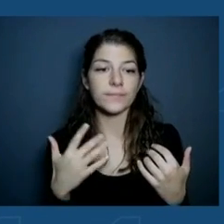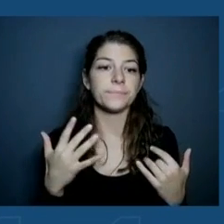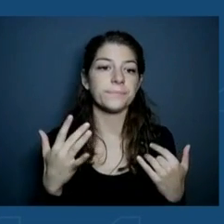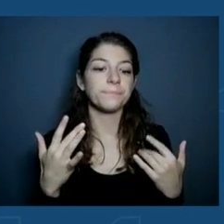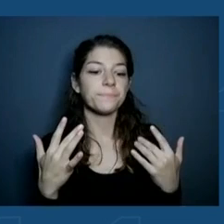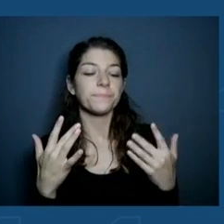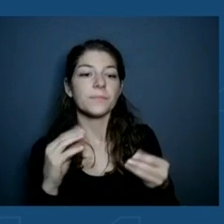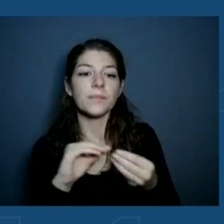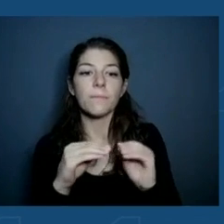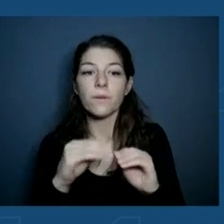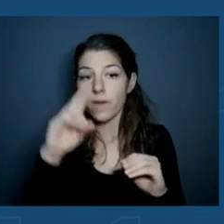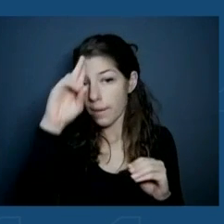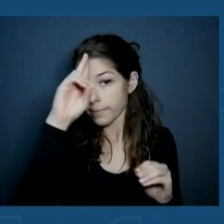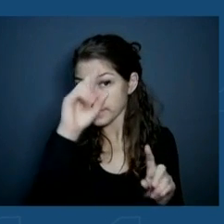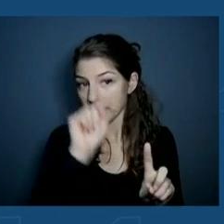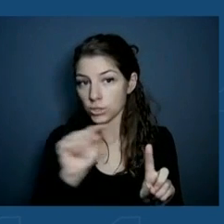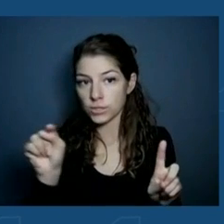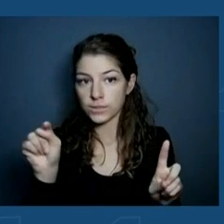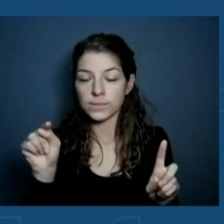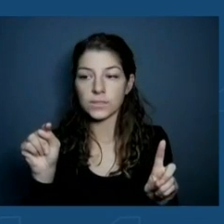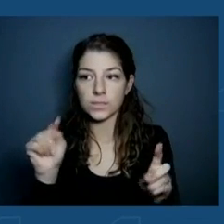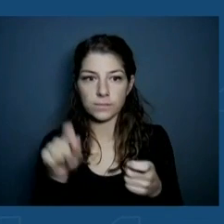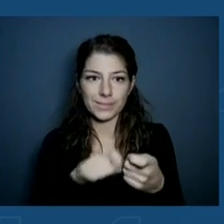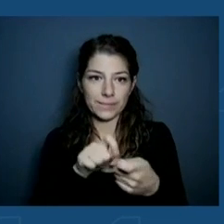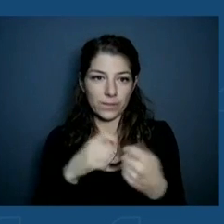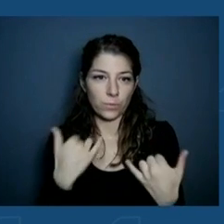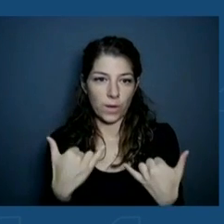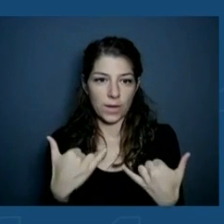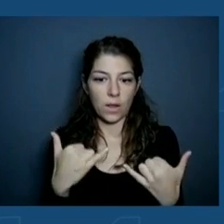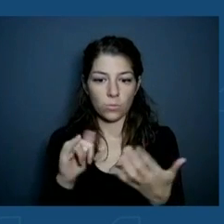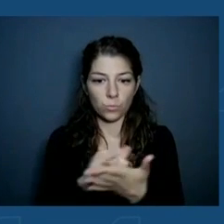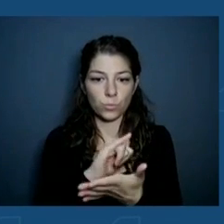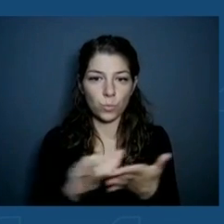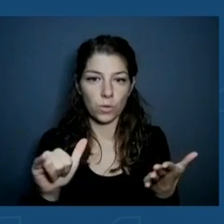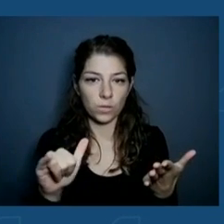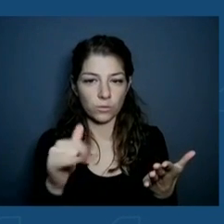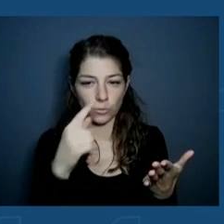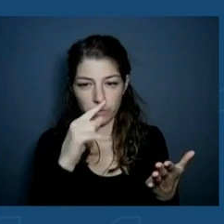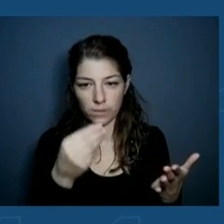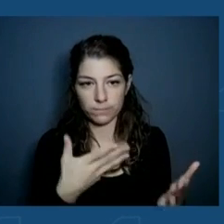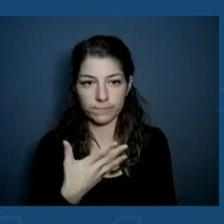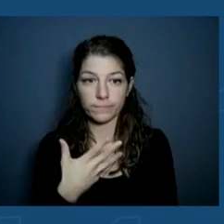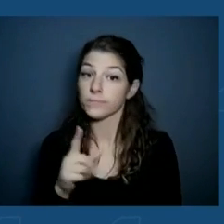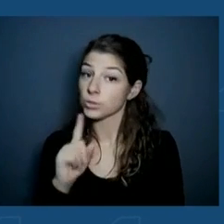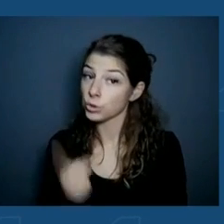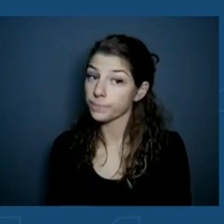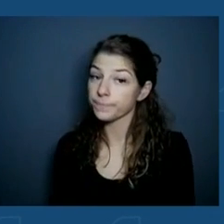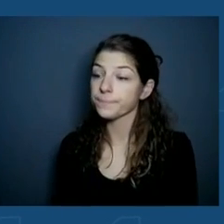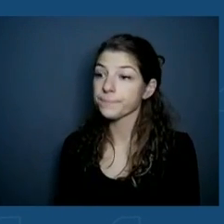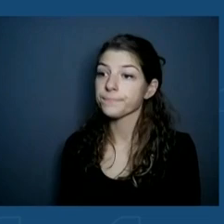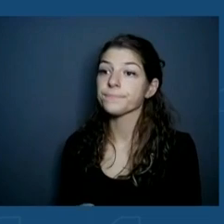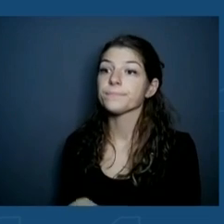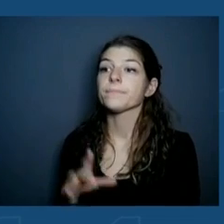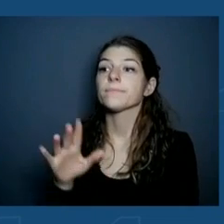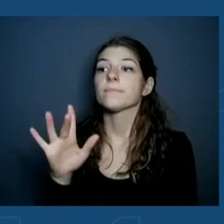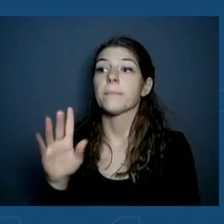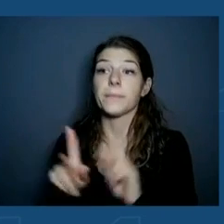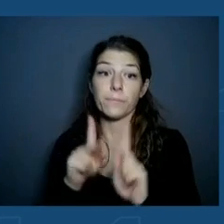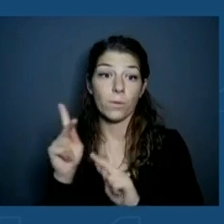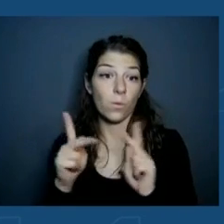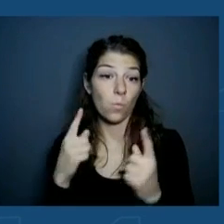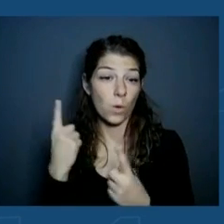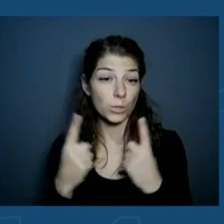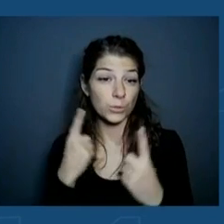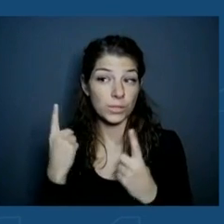of hospitalizations, specifically right now in New York, if you could give us that. Sure, Doctor had that. As far as people wondering what this is